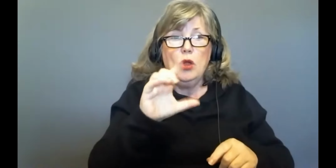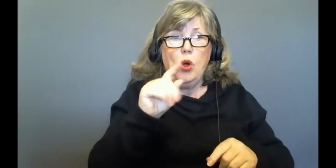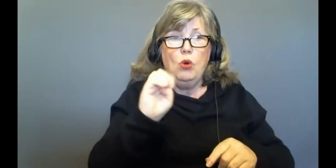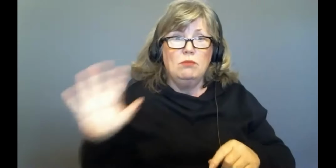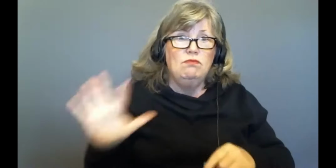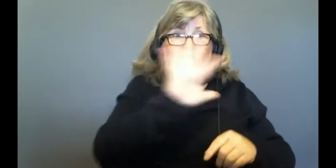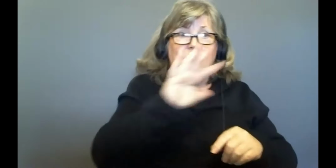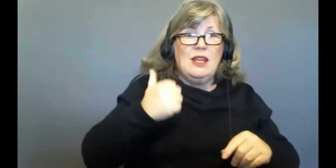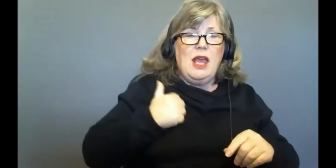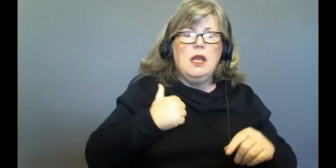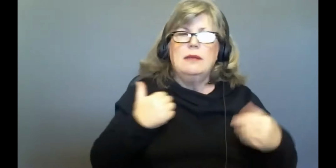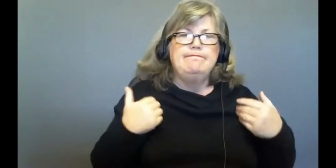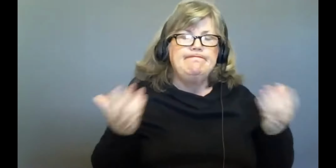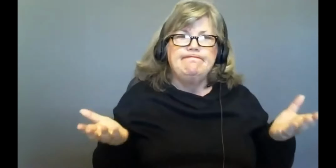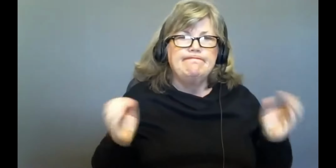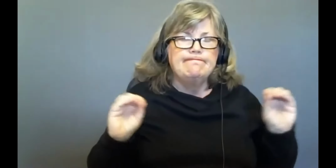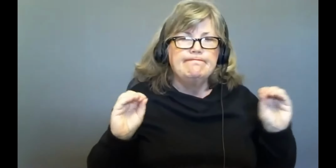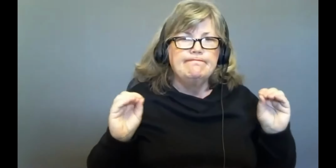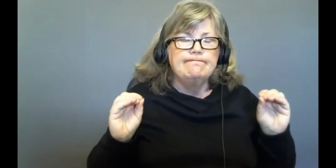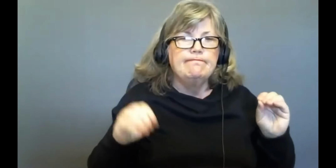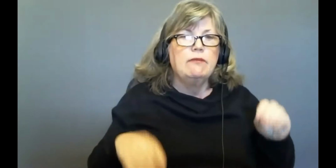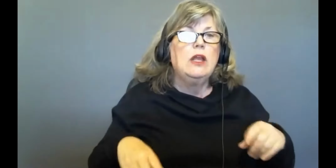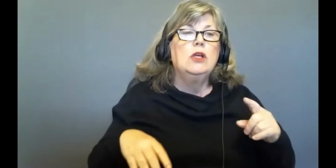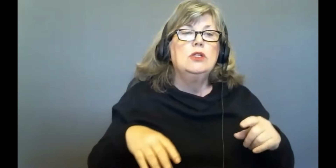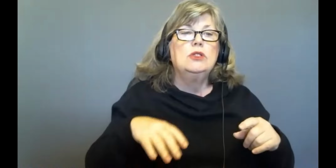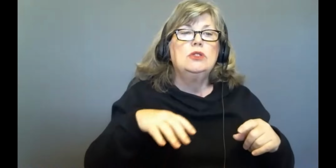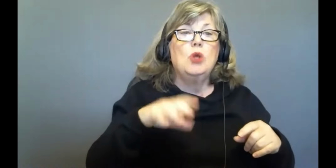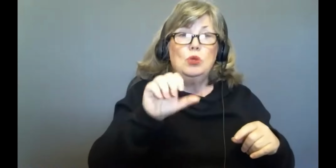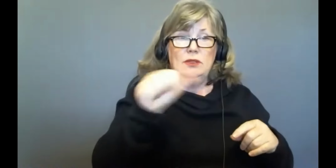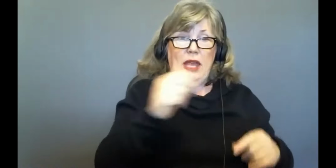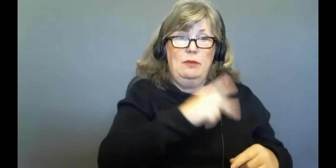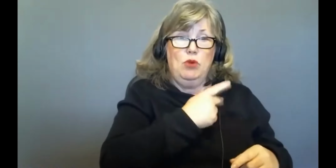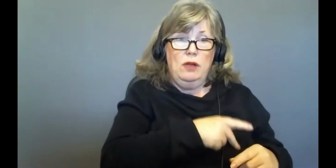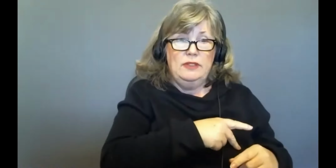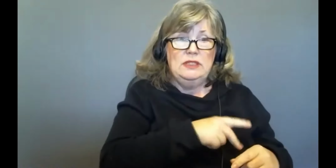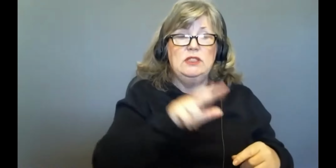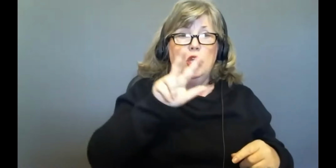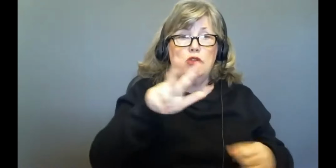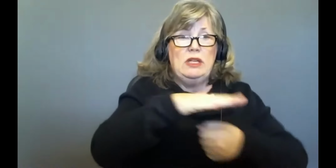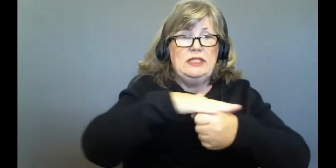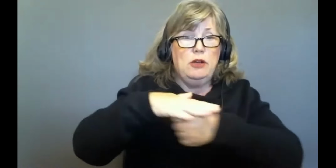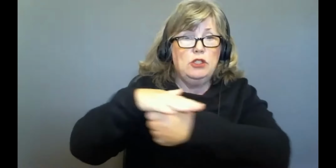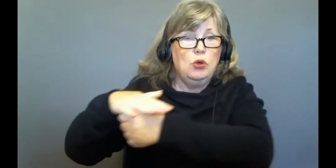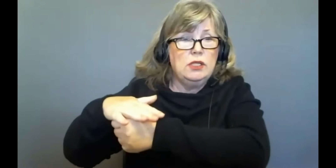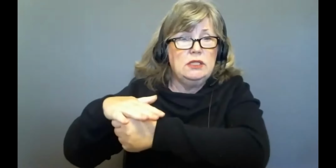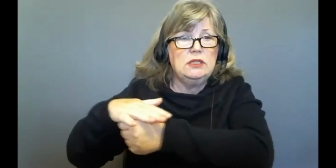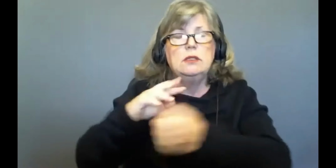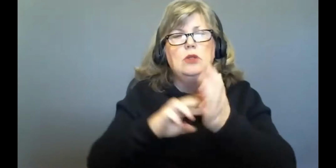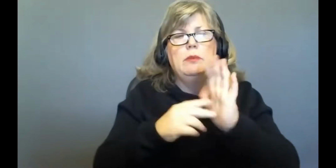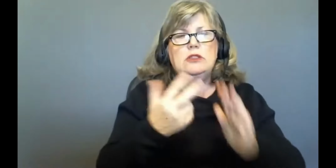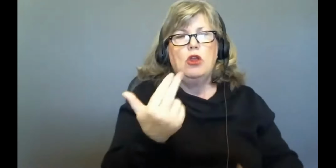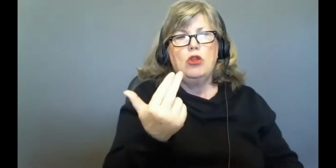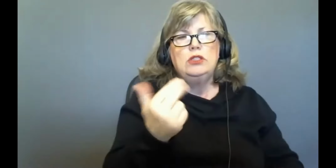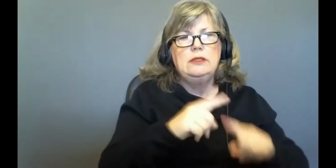could say that regarding elder abuse in Canada, we have 10 provinces and 3 territories. So that means 13